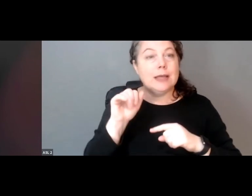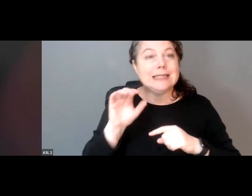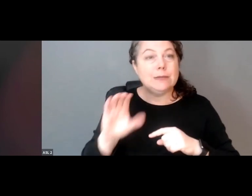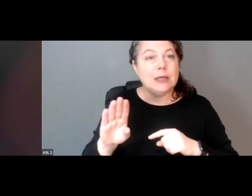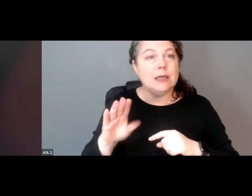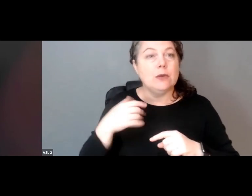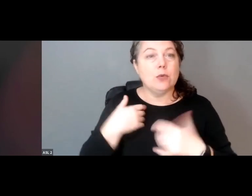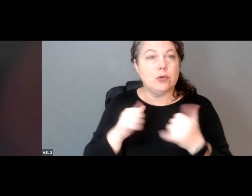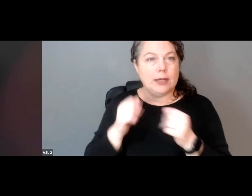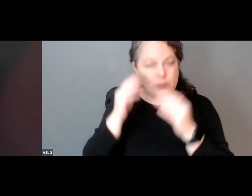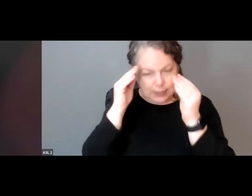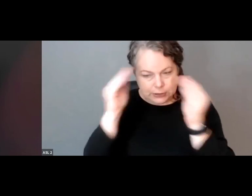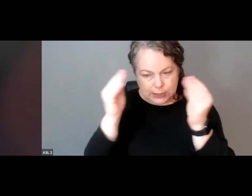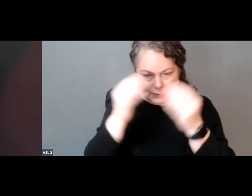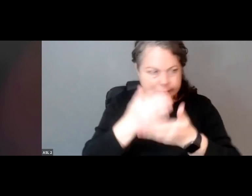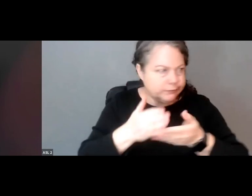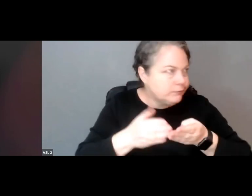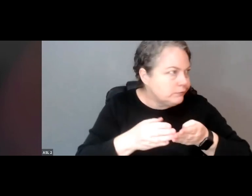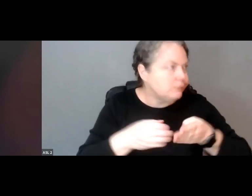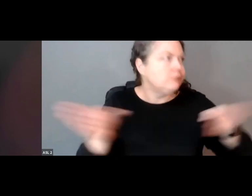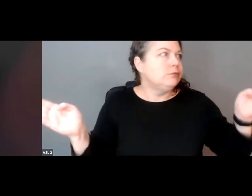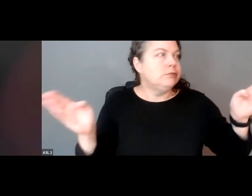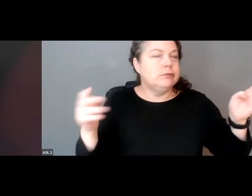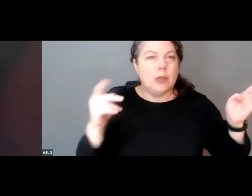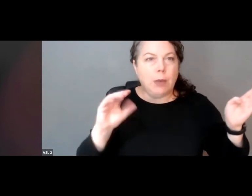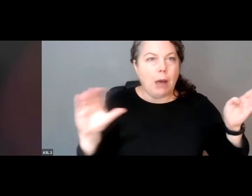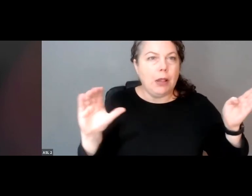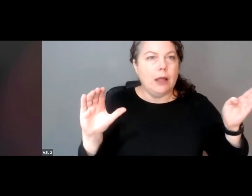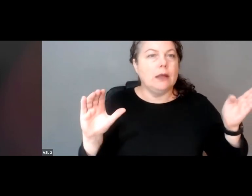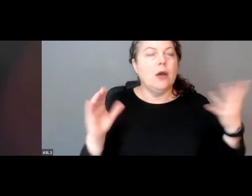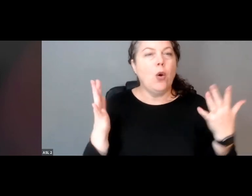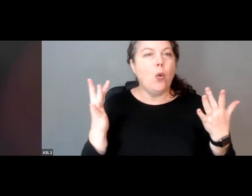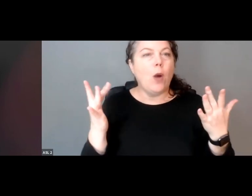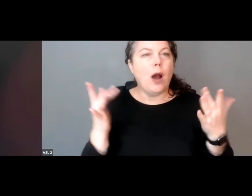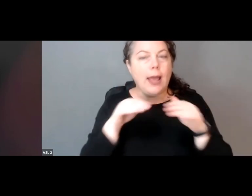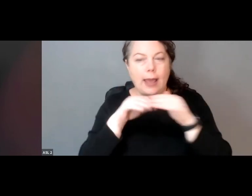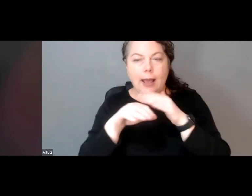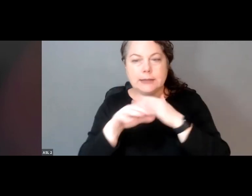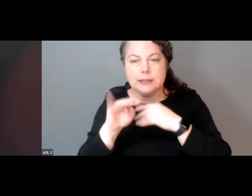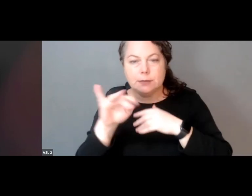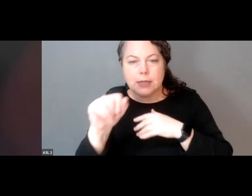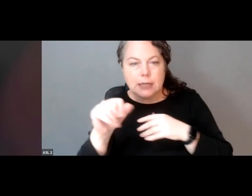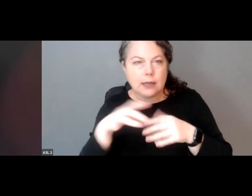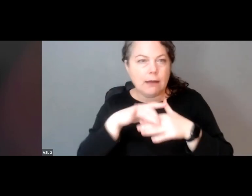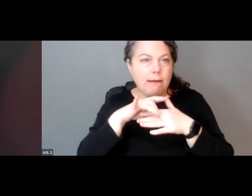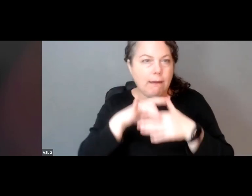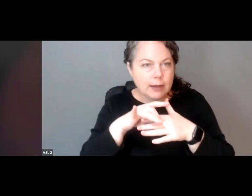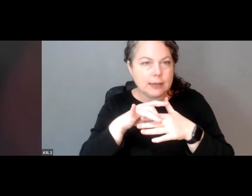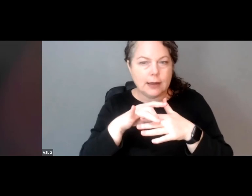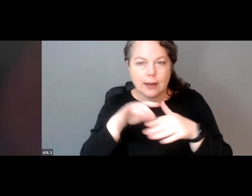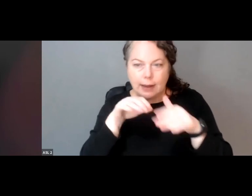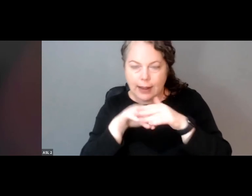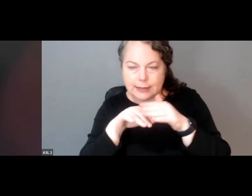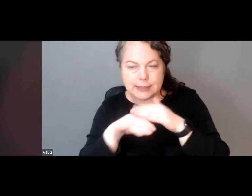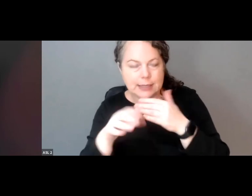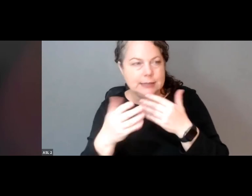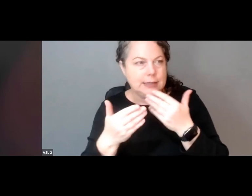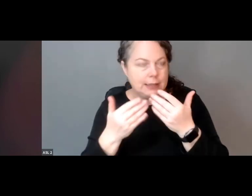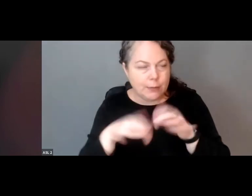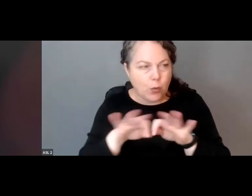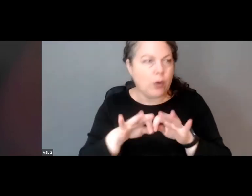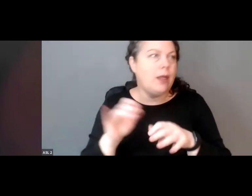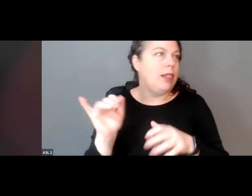to educate the broader public on why accessible media and content and information is important, like audio description,